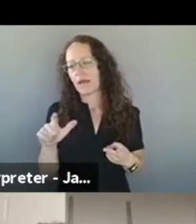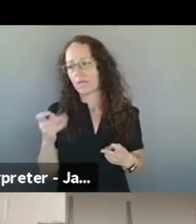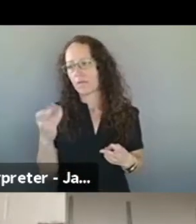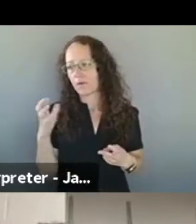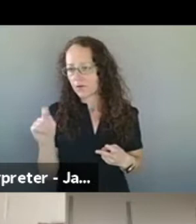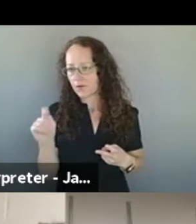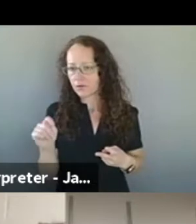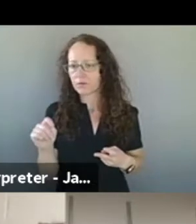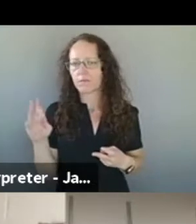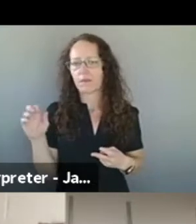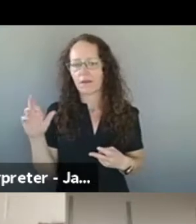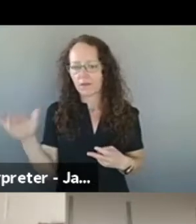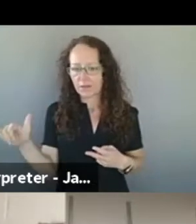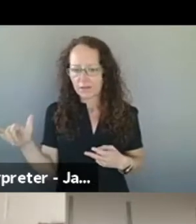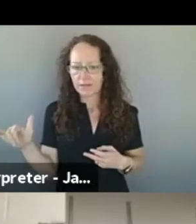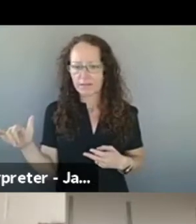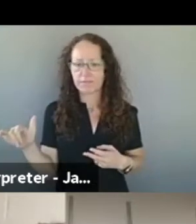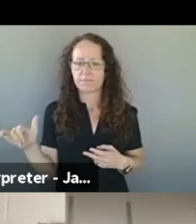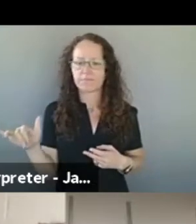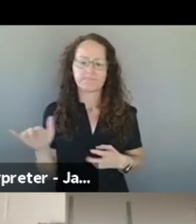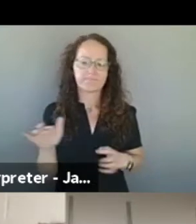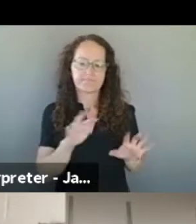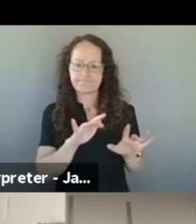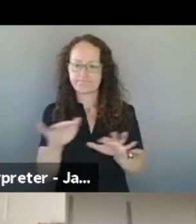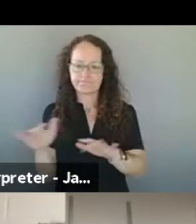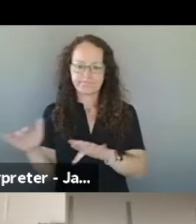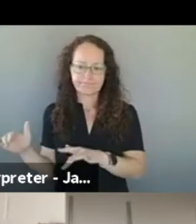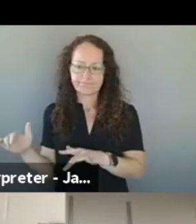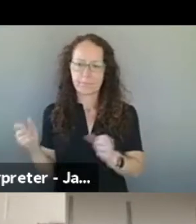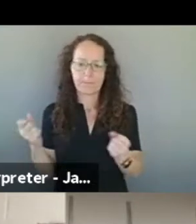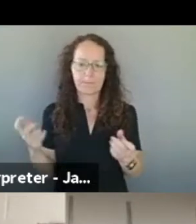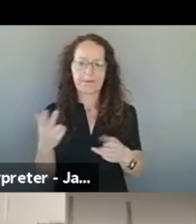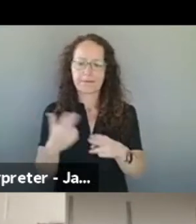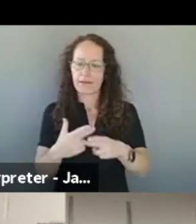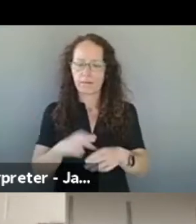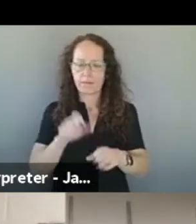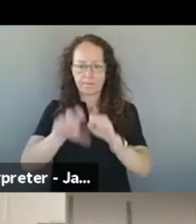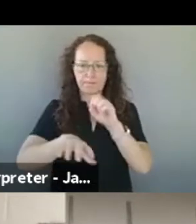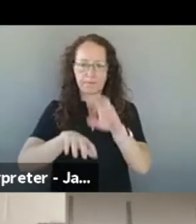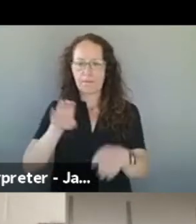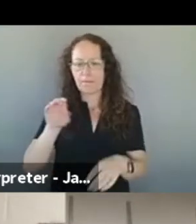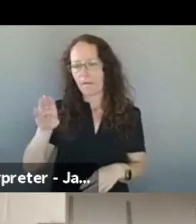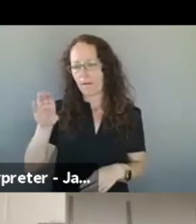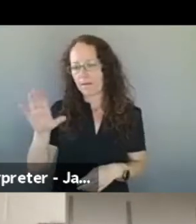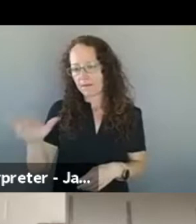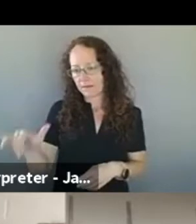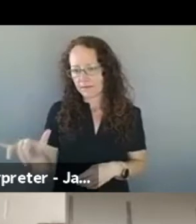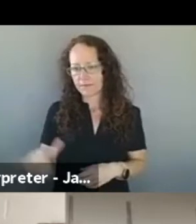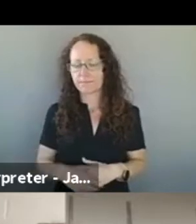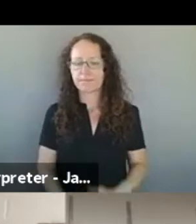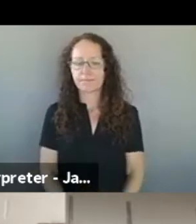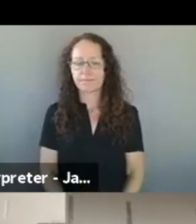Martin, Carl, Jemaya, Emil, Cousin Bobby, Versus mother.